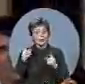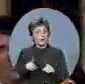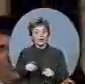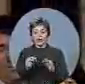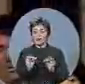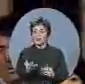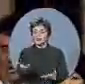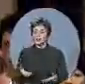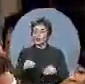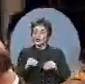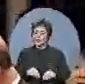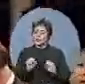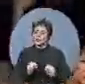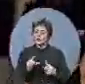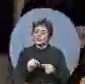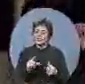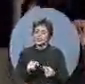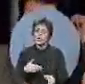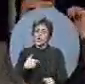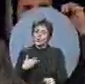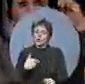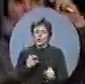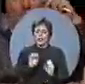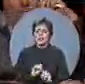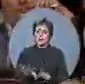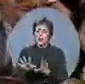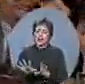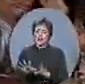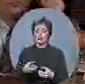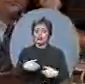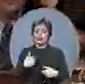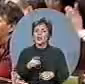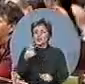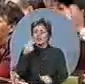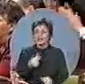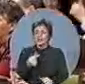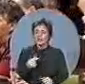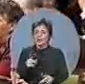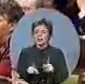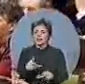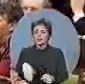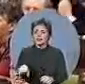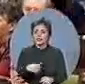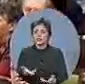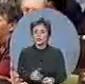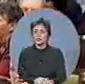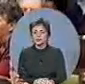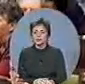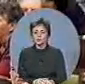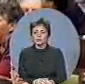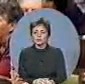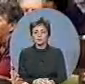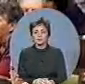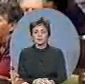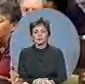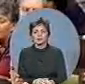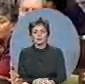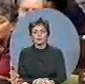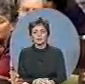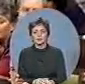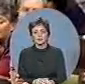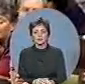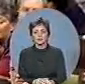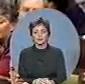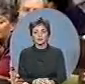them down? The Honourable the Minister of Human Resources and Social Development. Mr. Speaker, obviously it's a tragedy